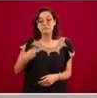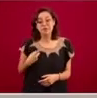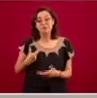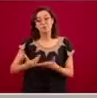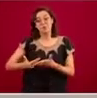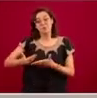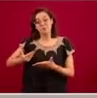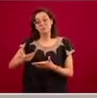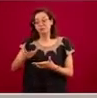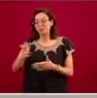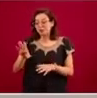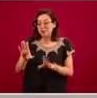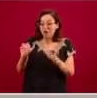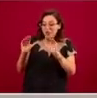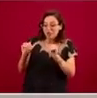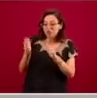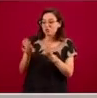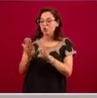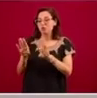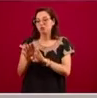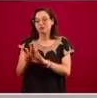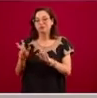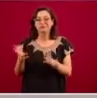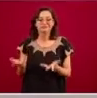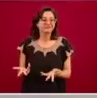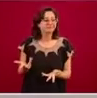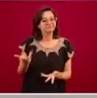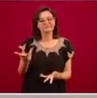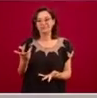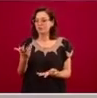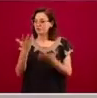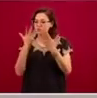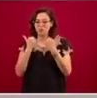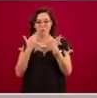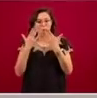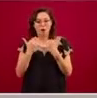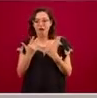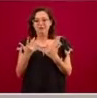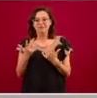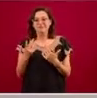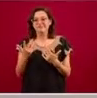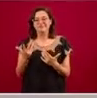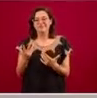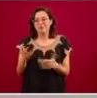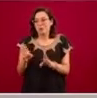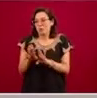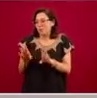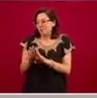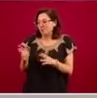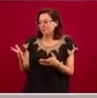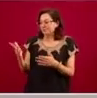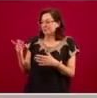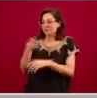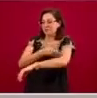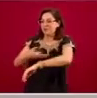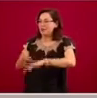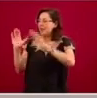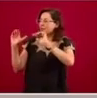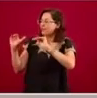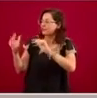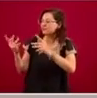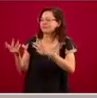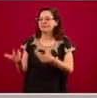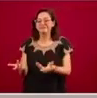relatives, and this is a very unfortunate situation. So remember, we don't have a specific treatment,